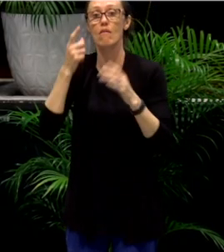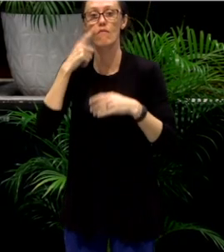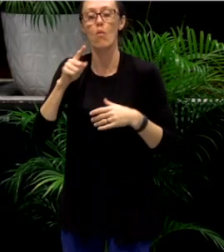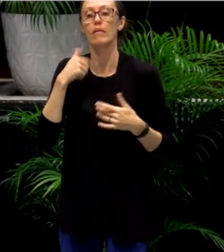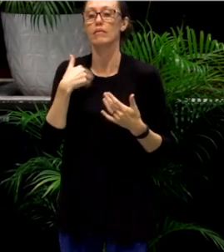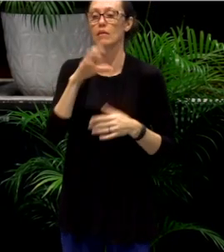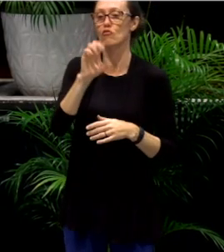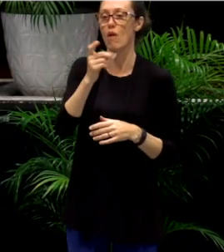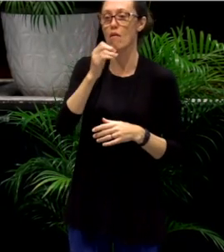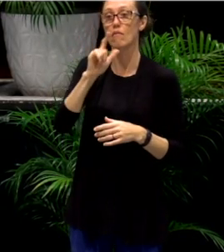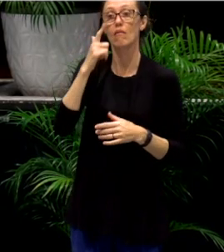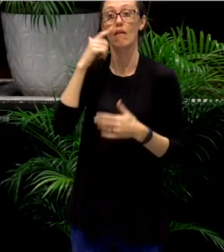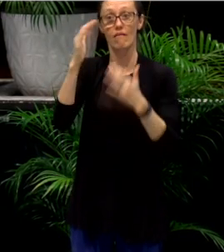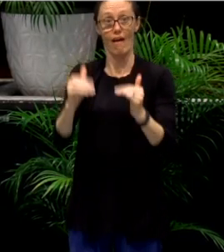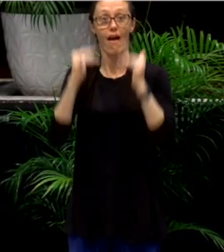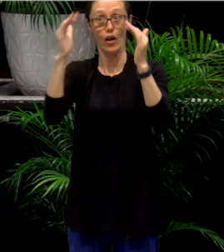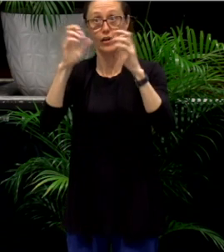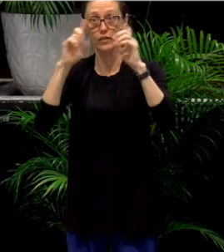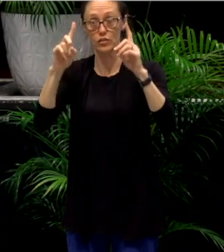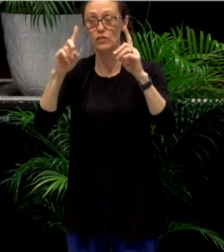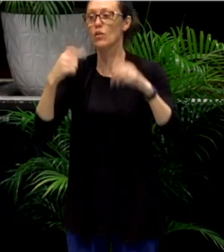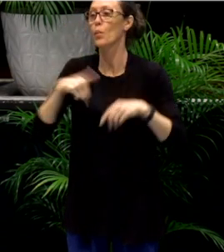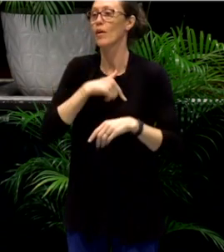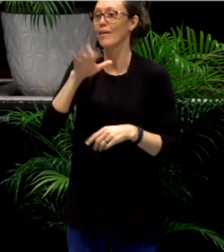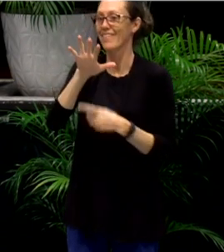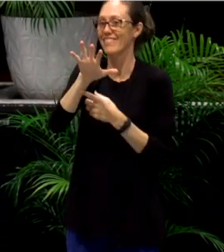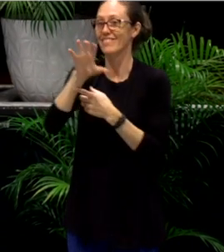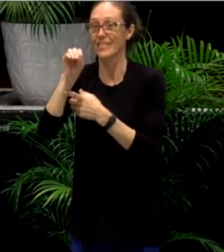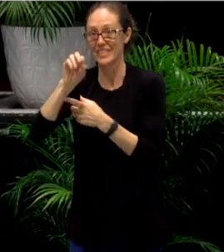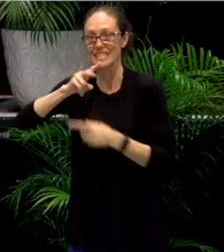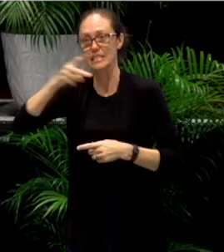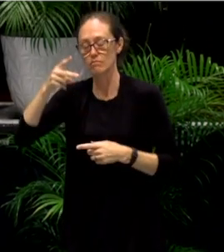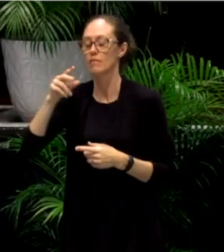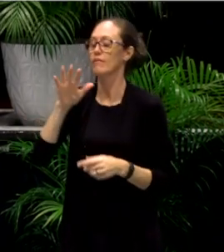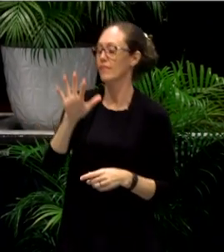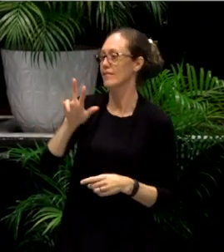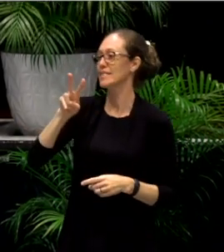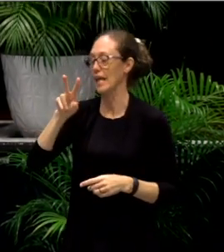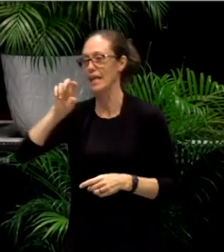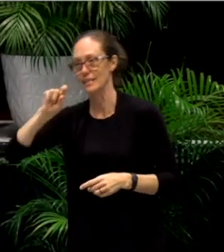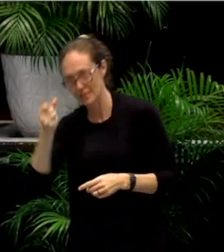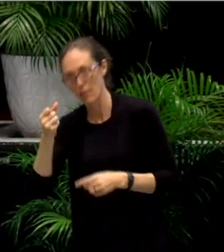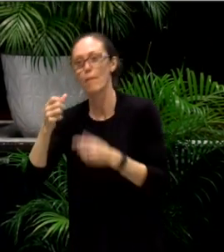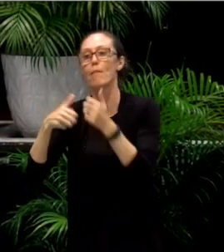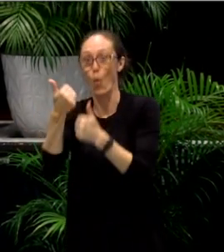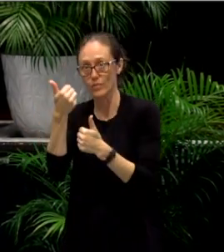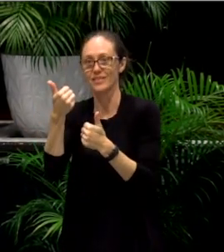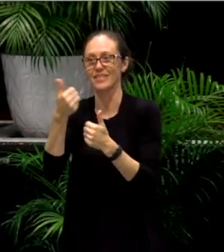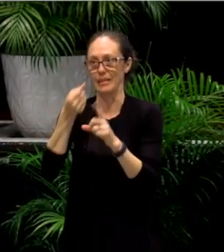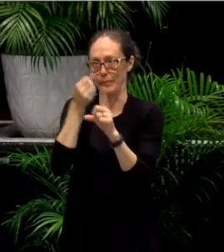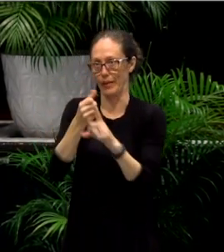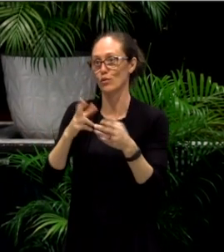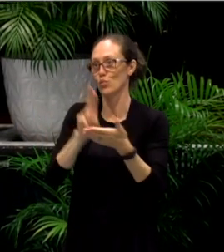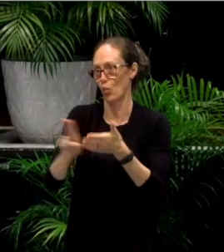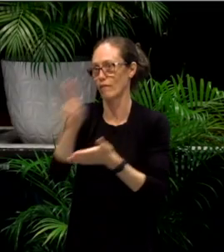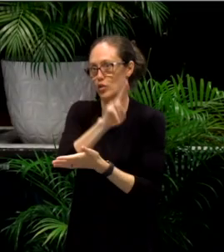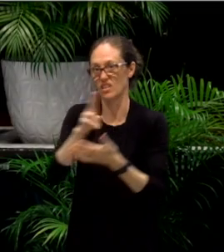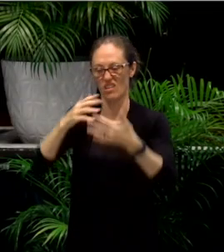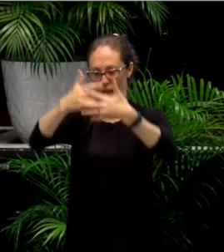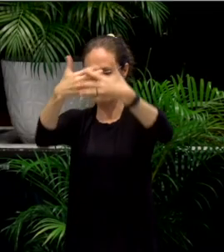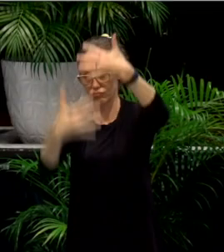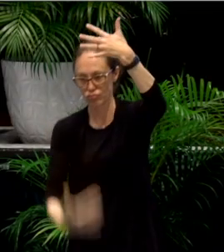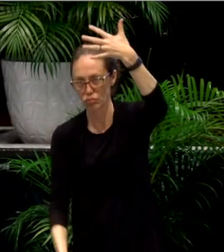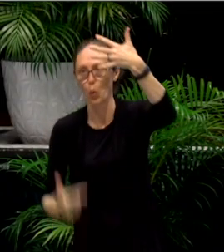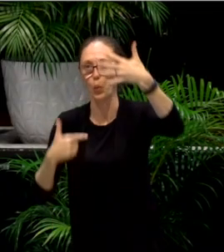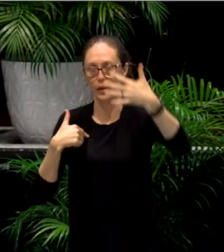Higher Education as the 52nd most impacted or most likely to be impacted university in the country as